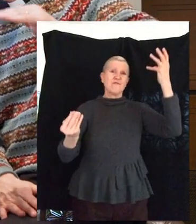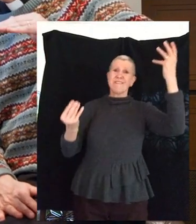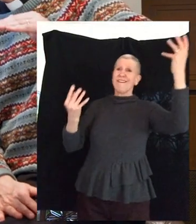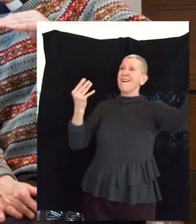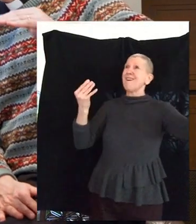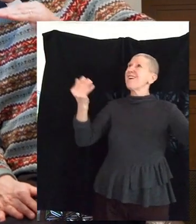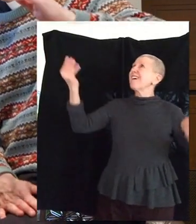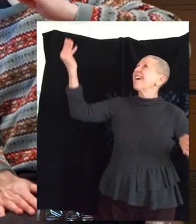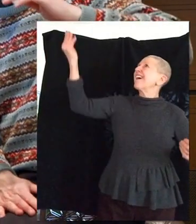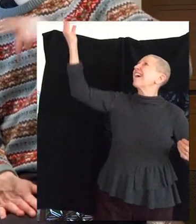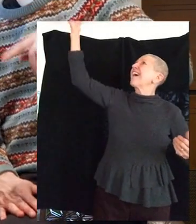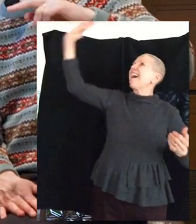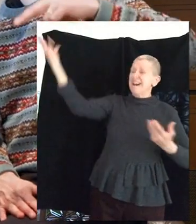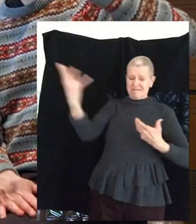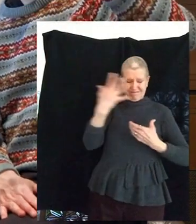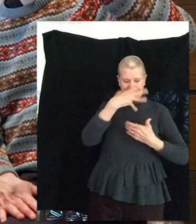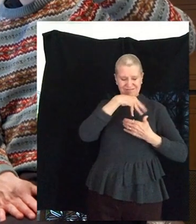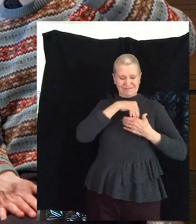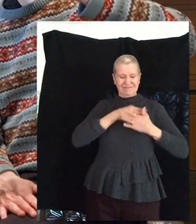Go now,